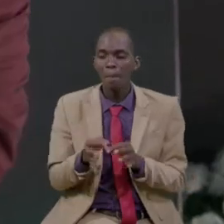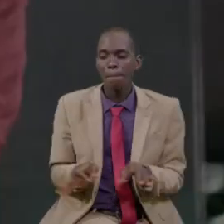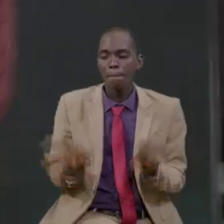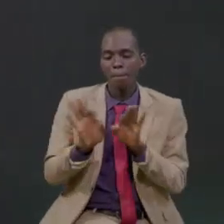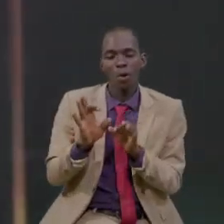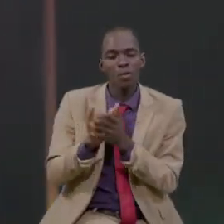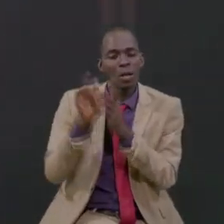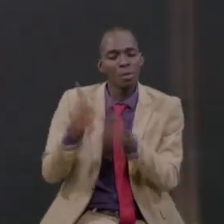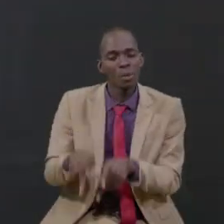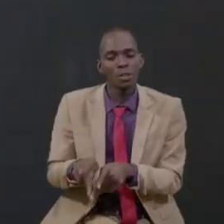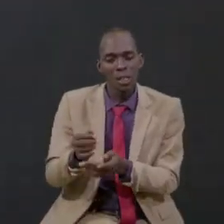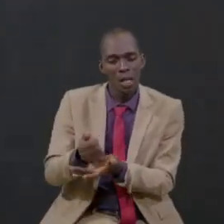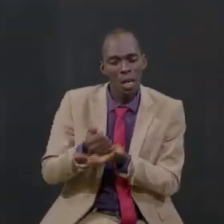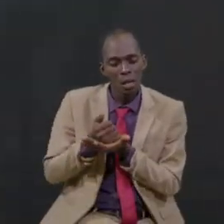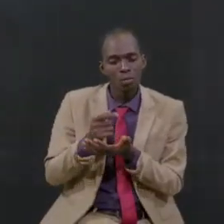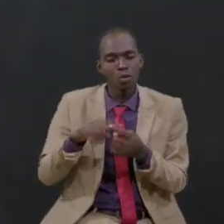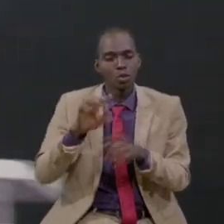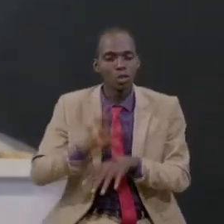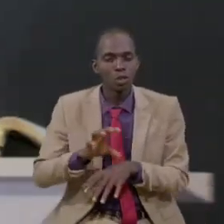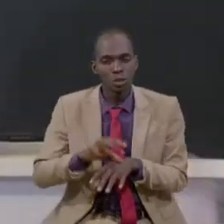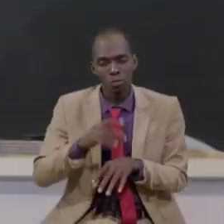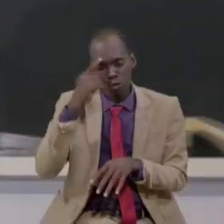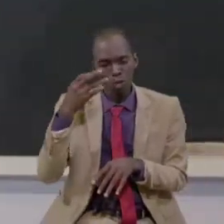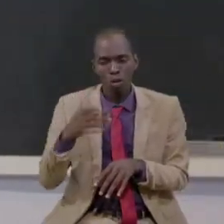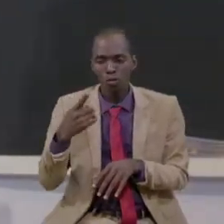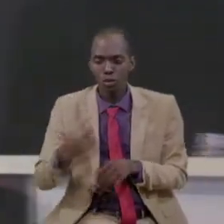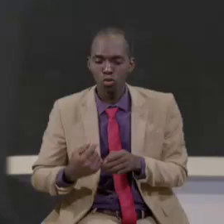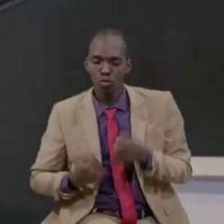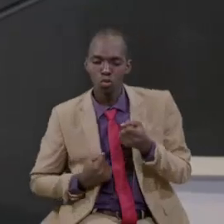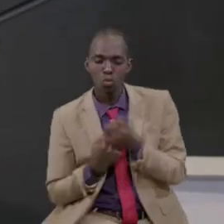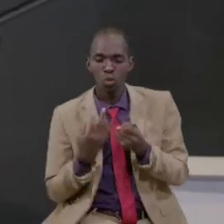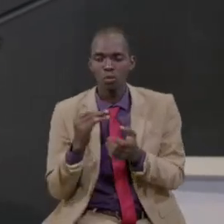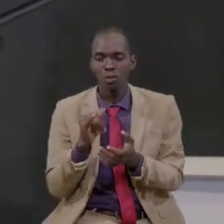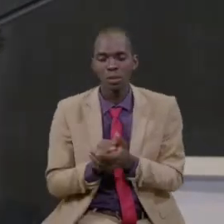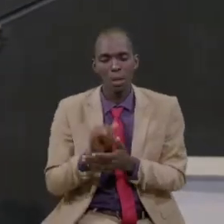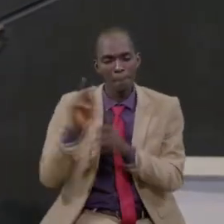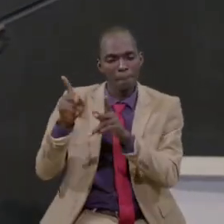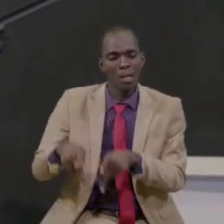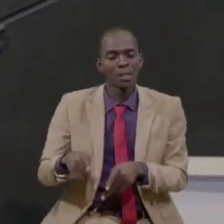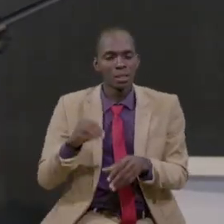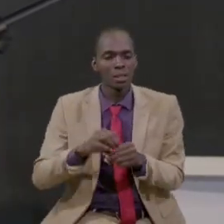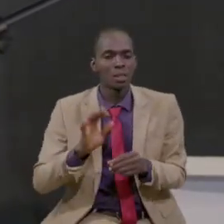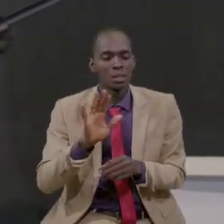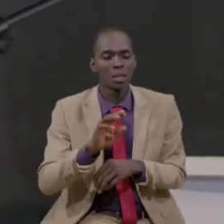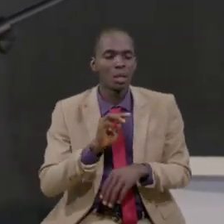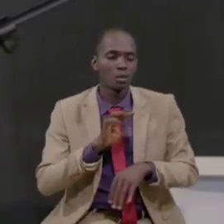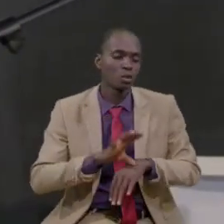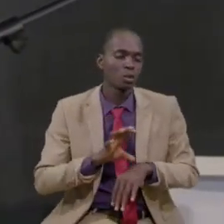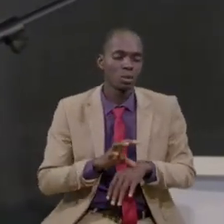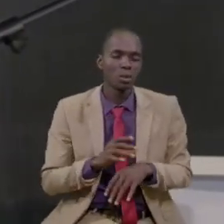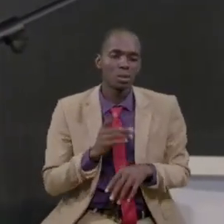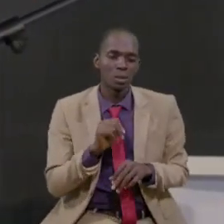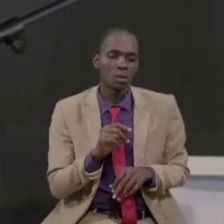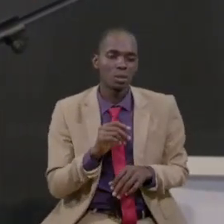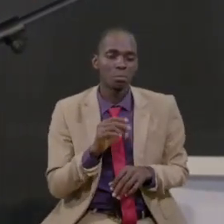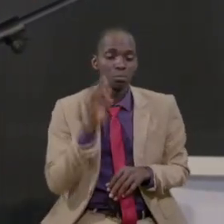the usefulness of that man in their ministry, they say, well, if it's lost,